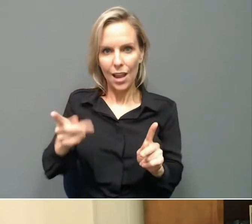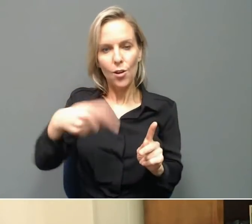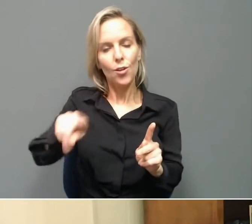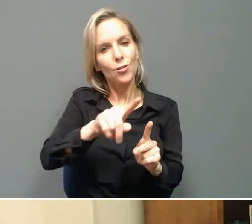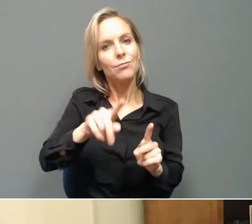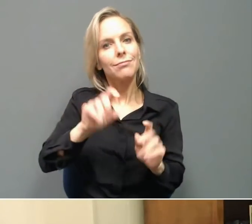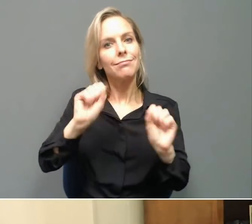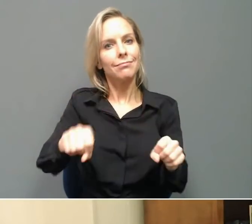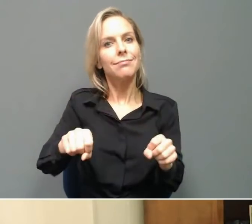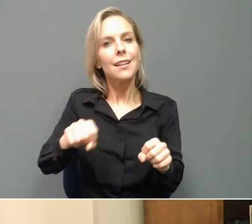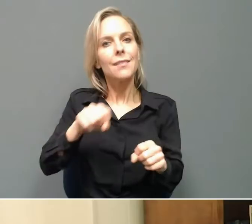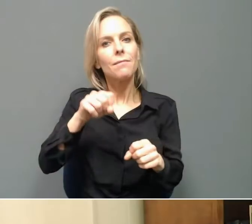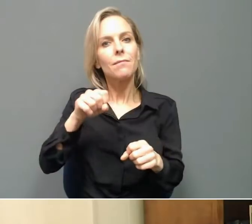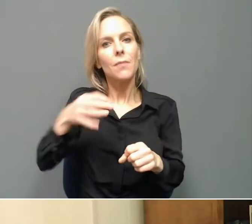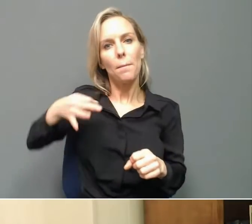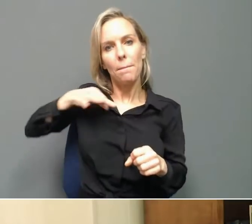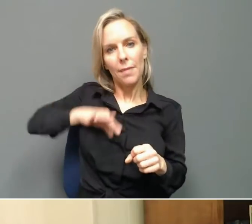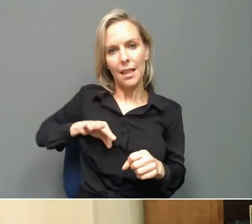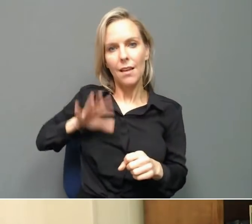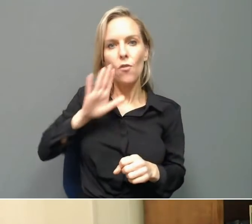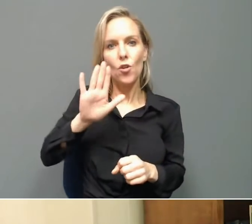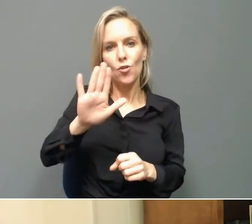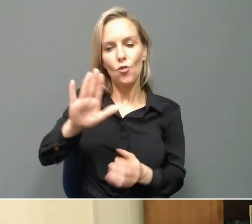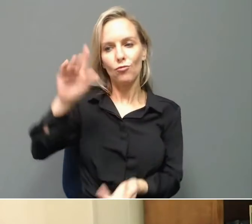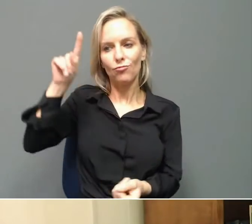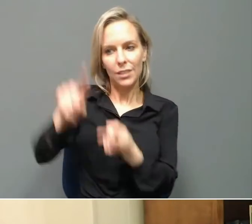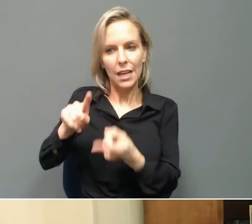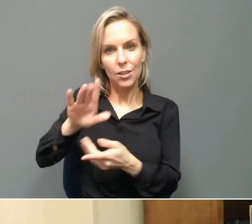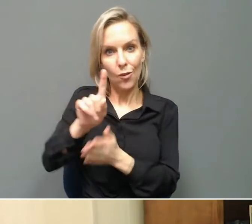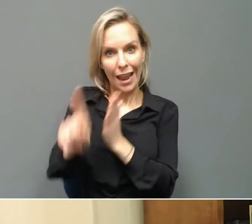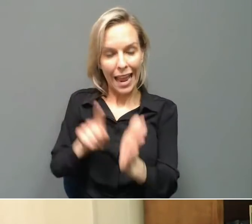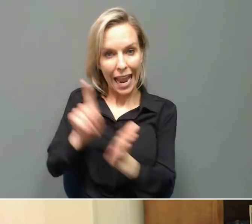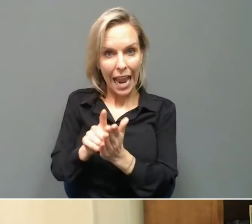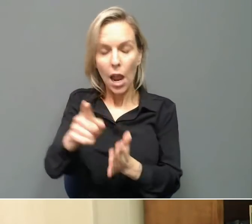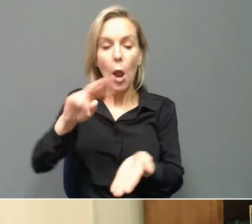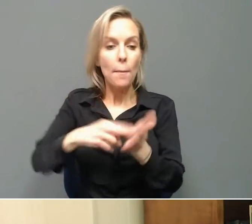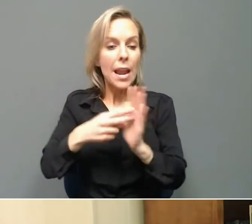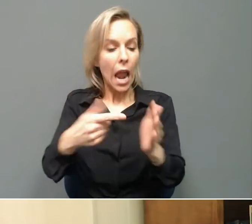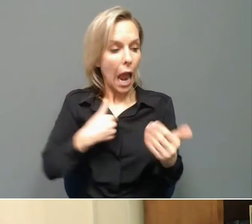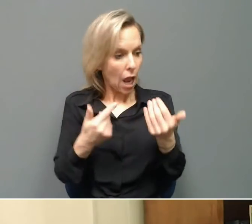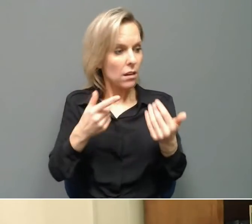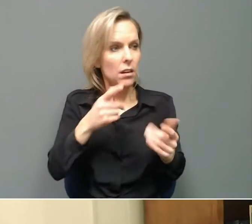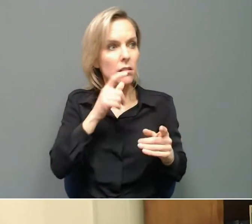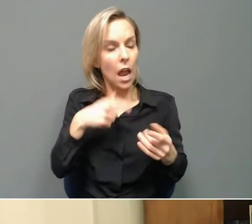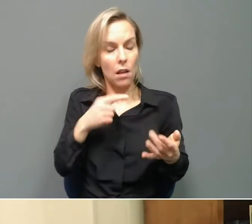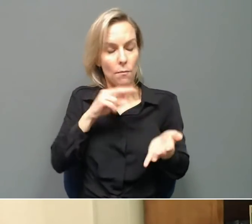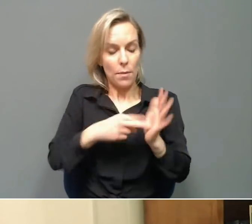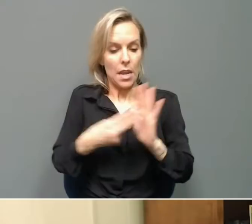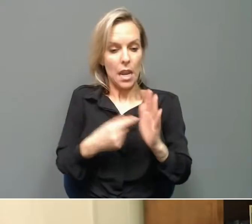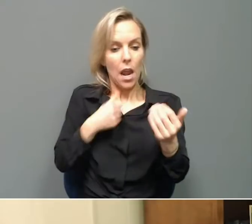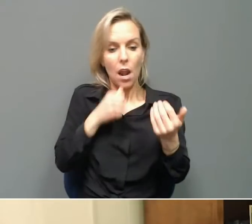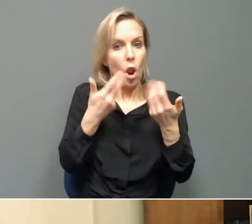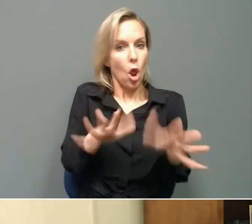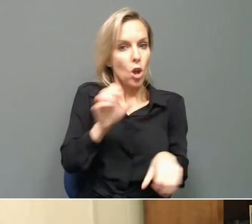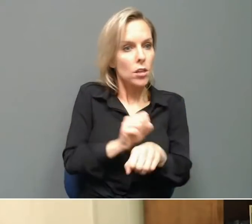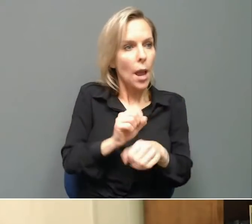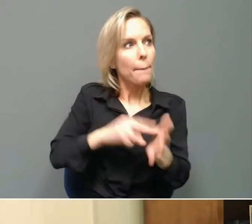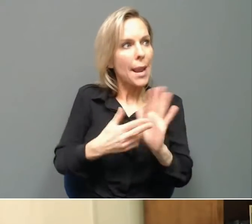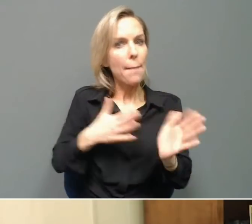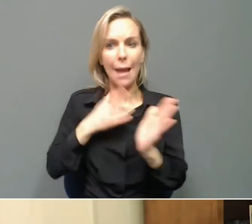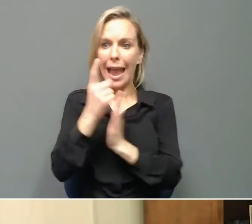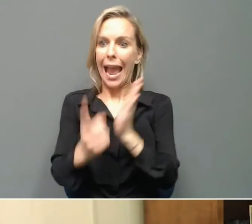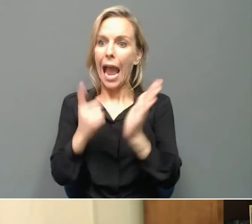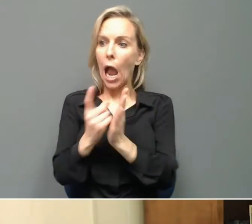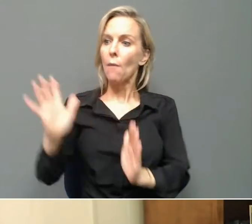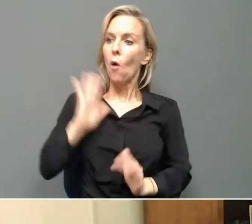a reduction in hours. You don't have to completely lose your job. If you have just had reduced hours, you can get the